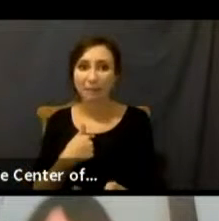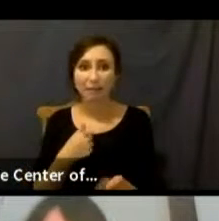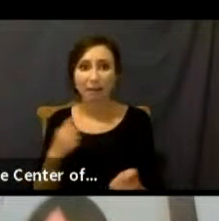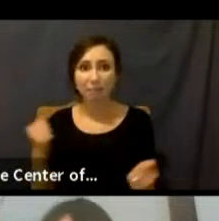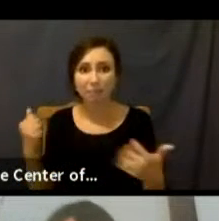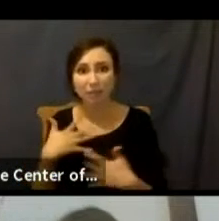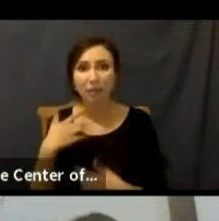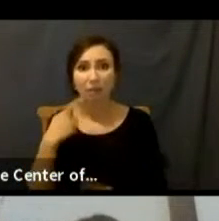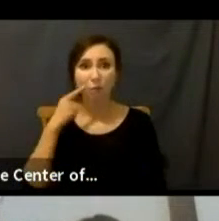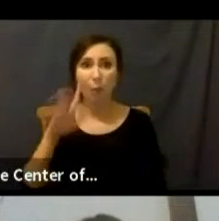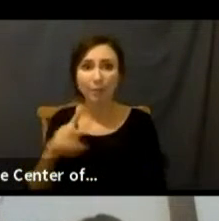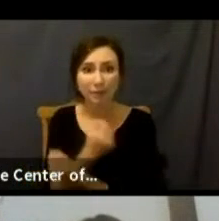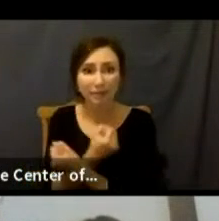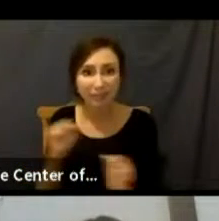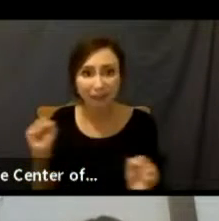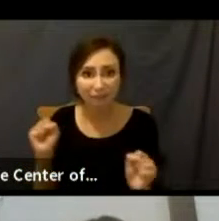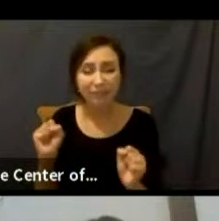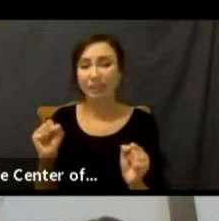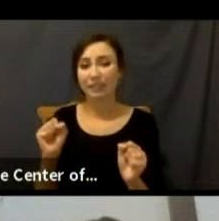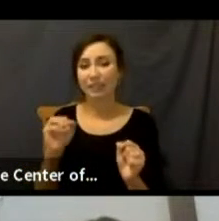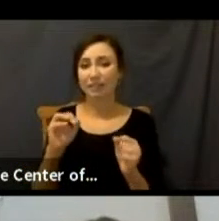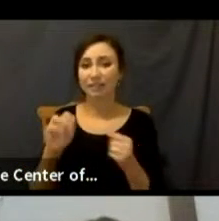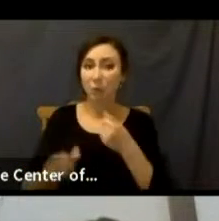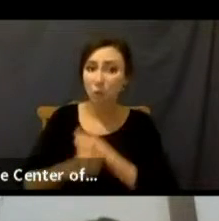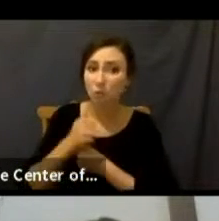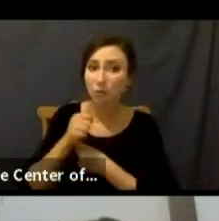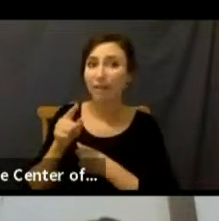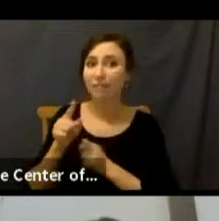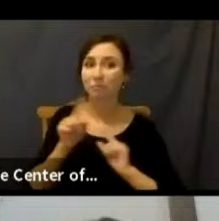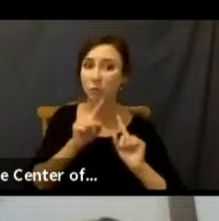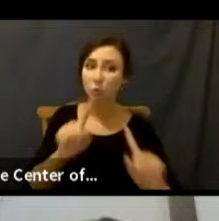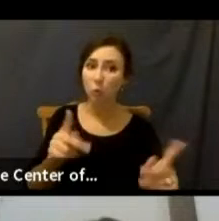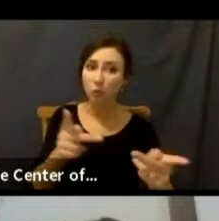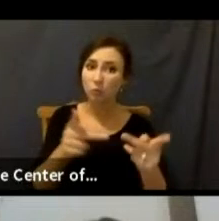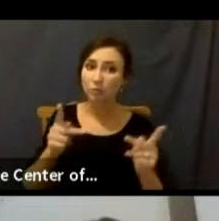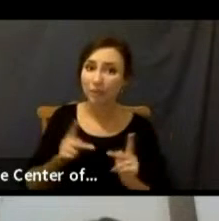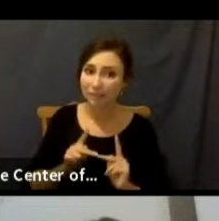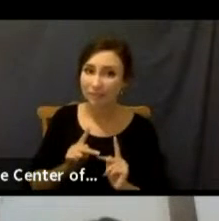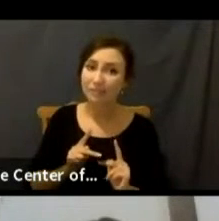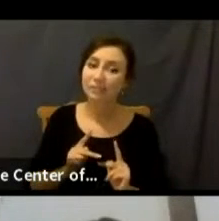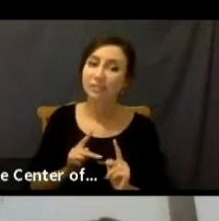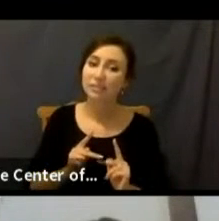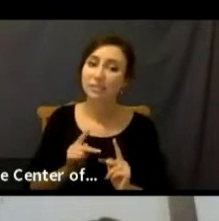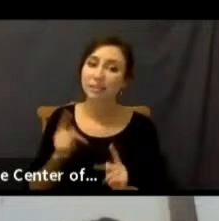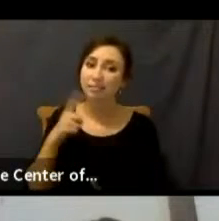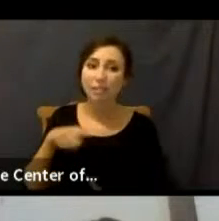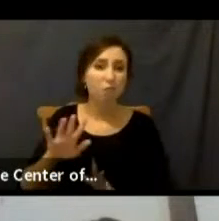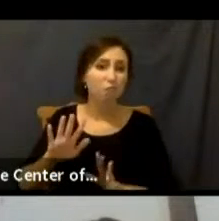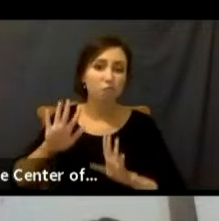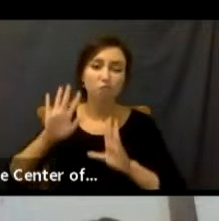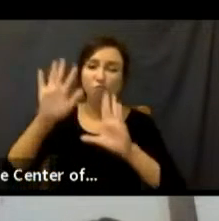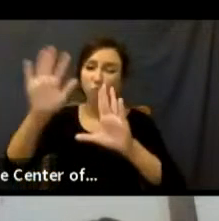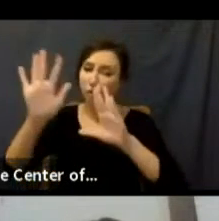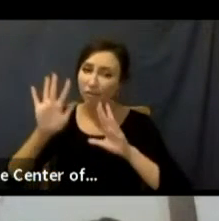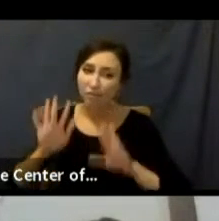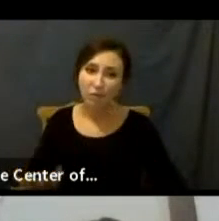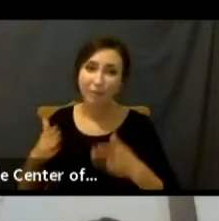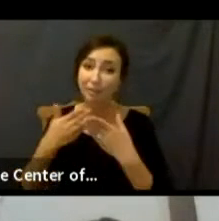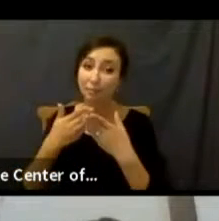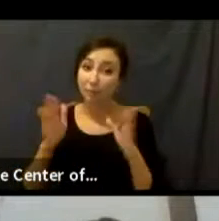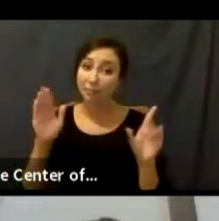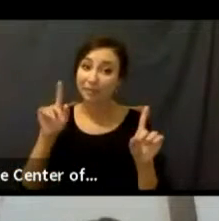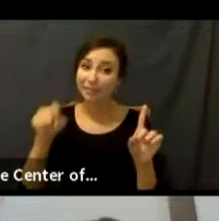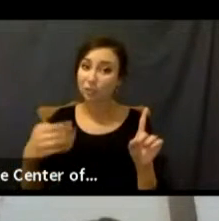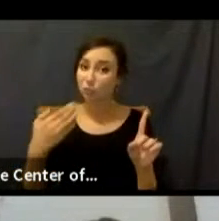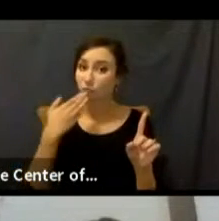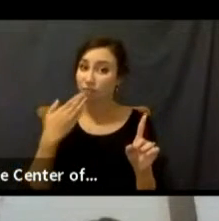safety. I worry about the threats that they've gotten going into places, and they are phenomenal. And our public needs to thank